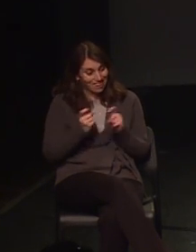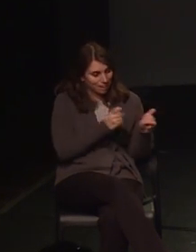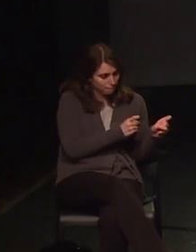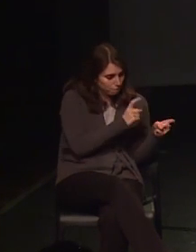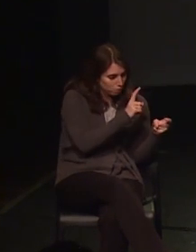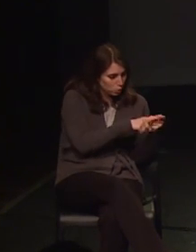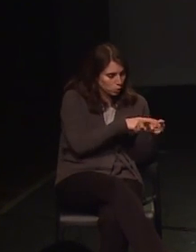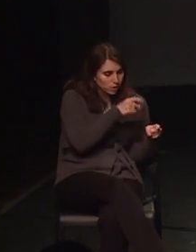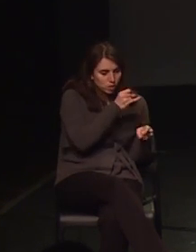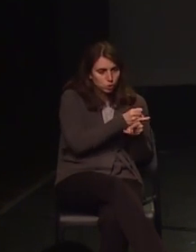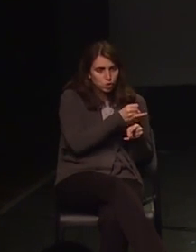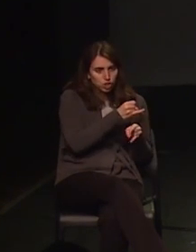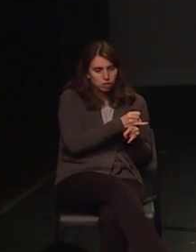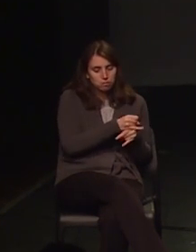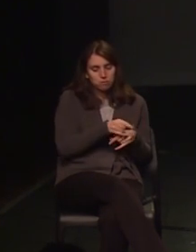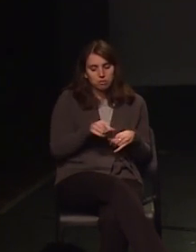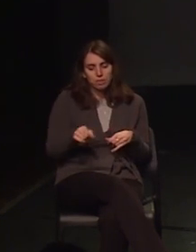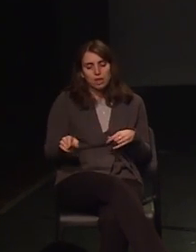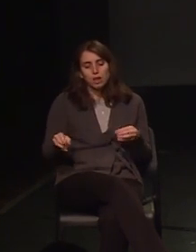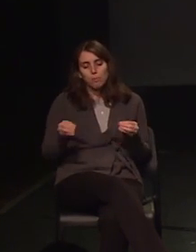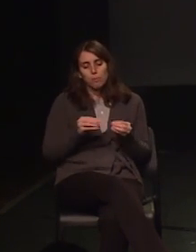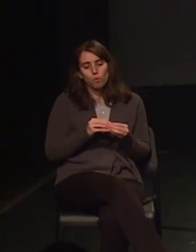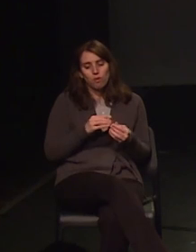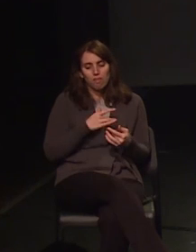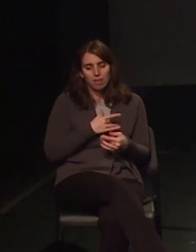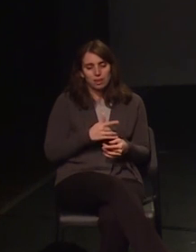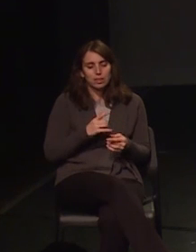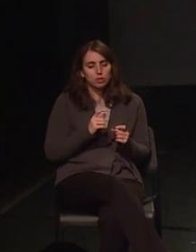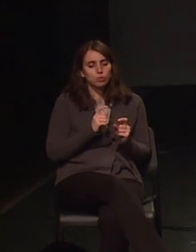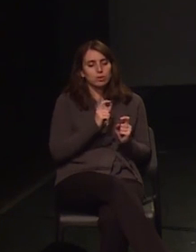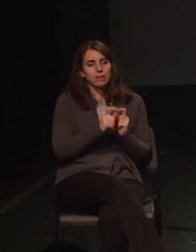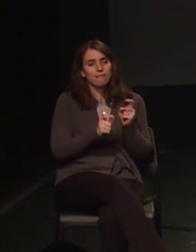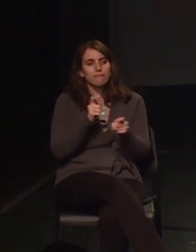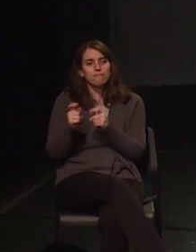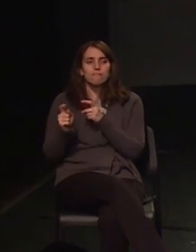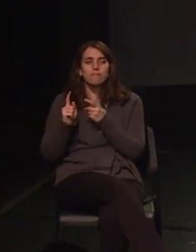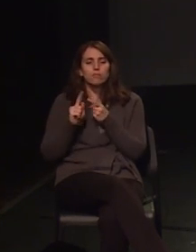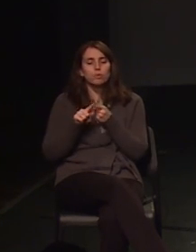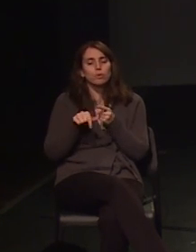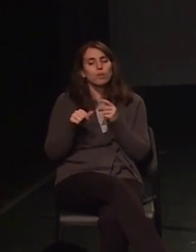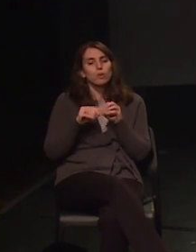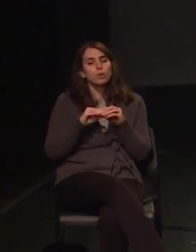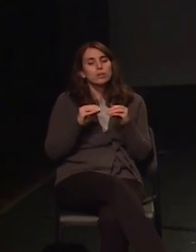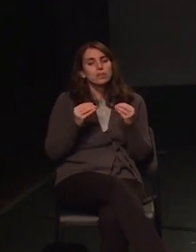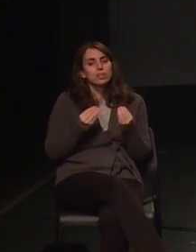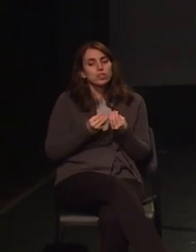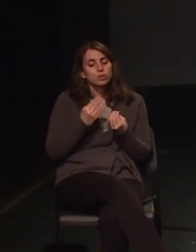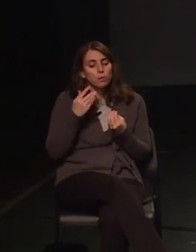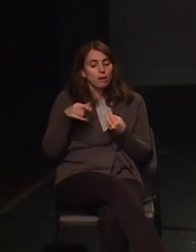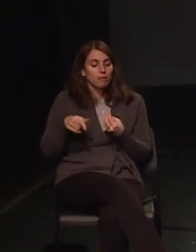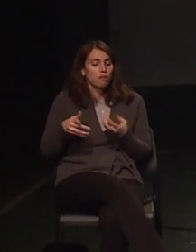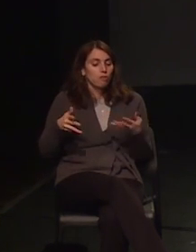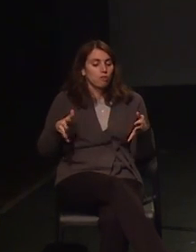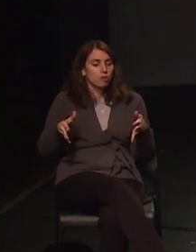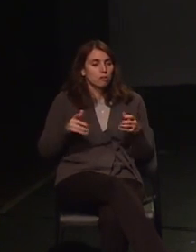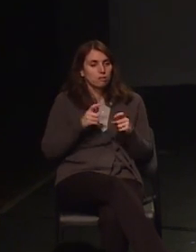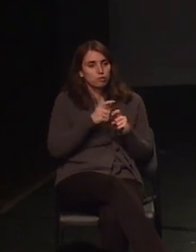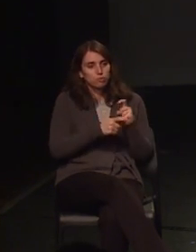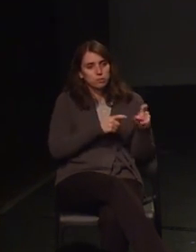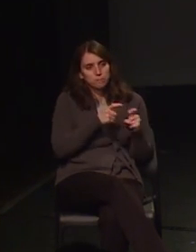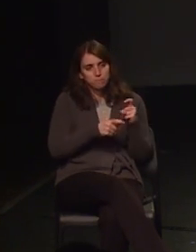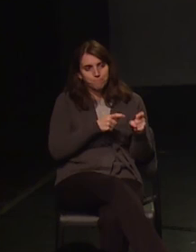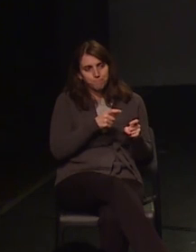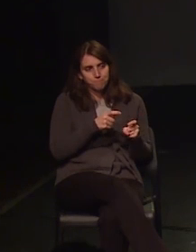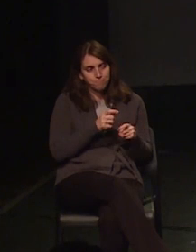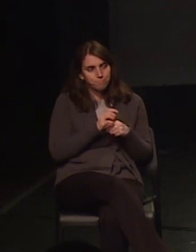institutions are more likely to give to other organizations because they're already doing it. And so I